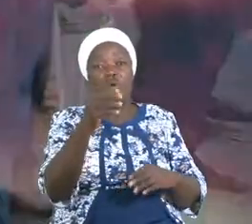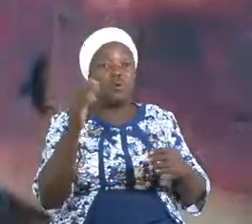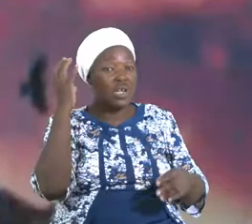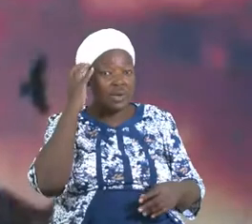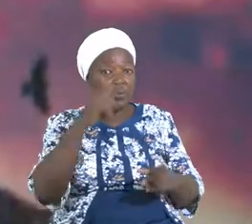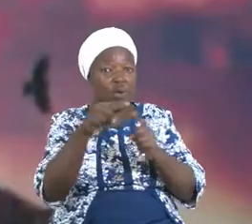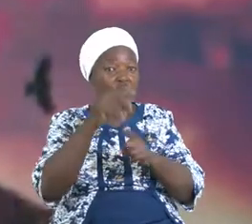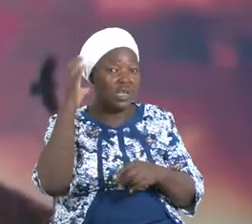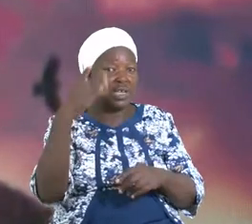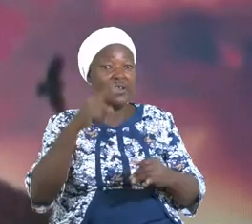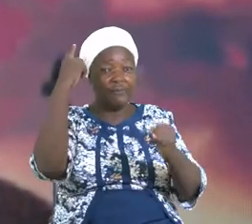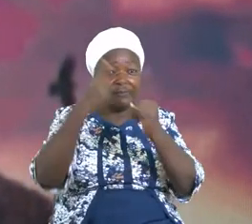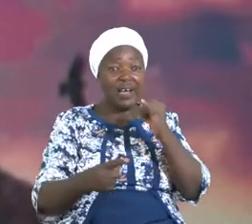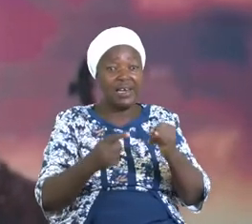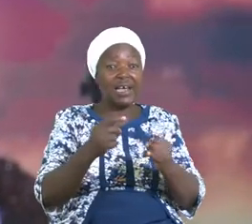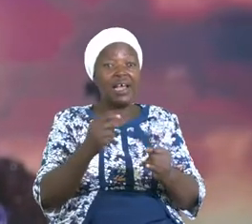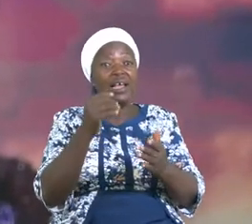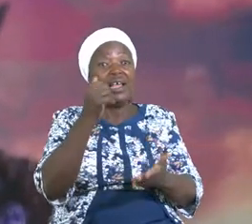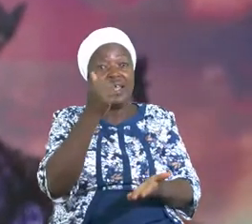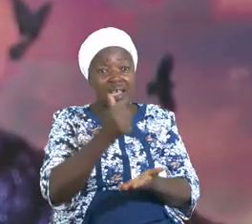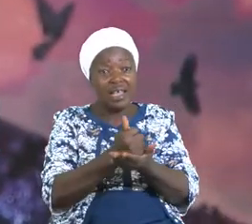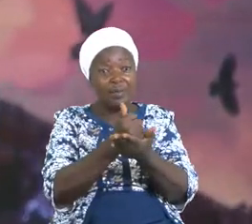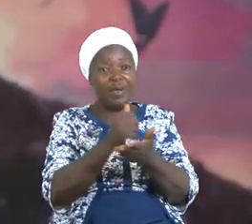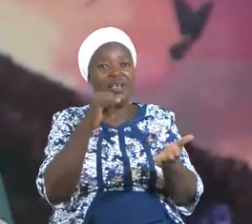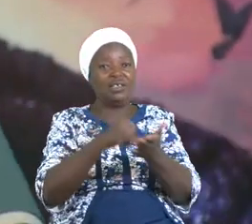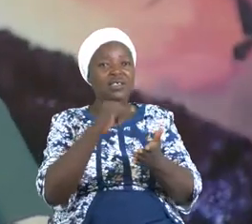final amen, it is done.